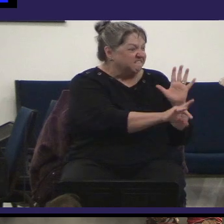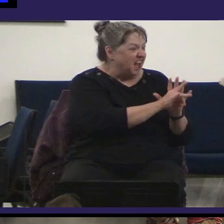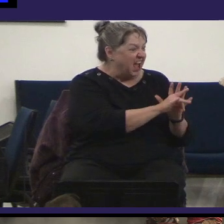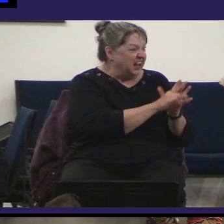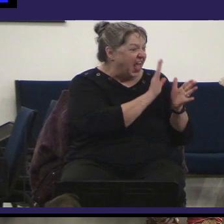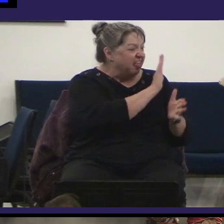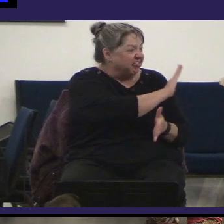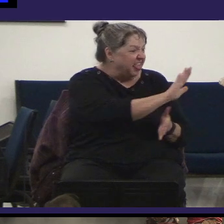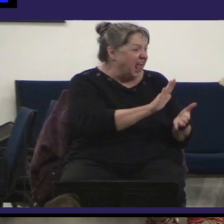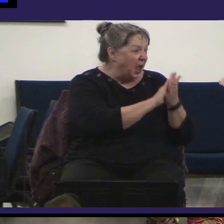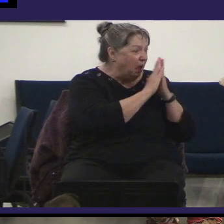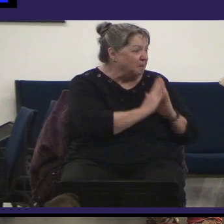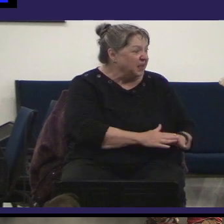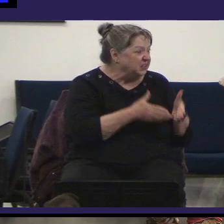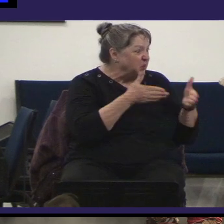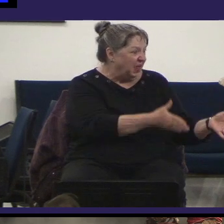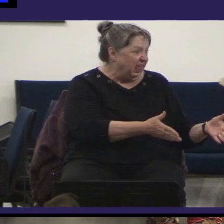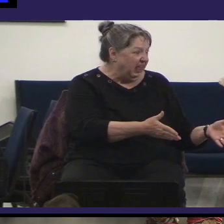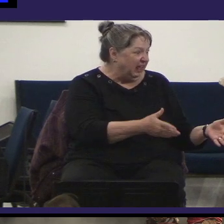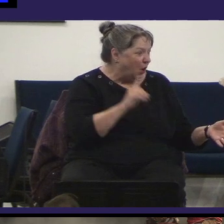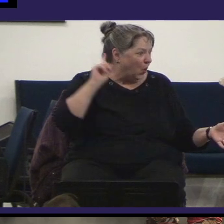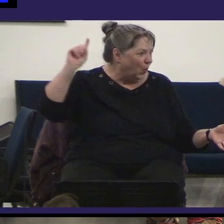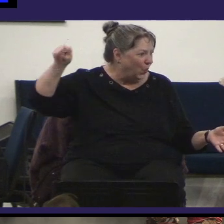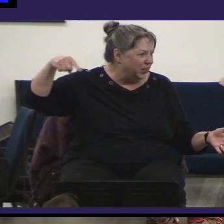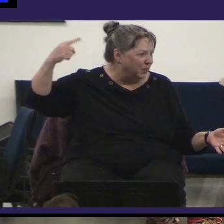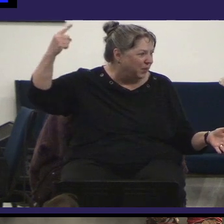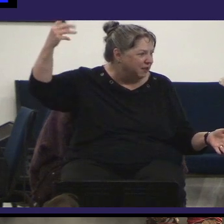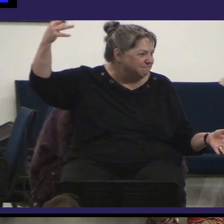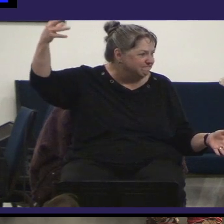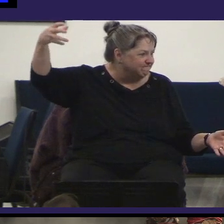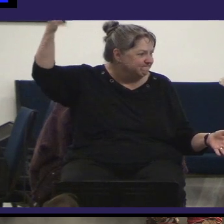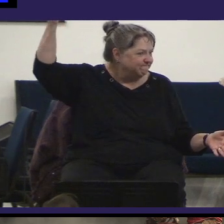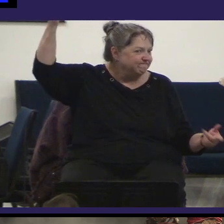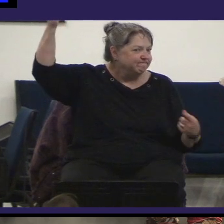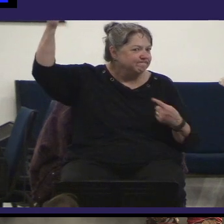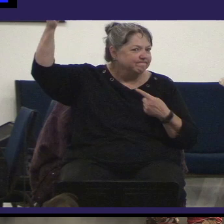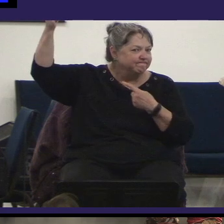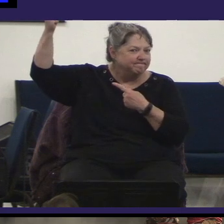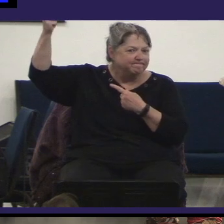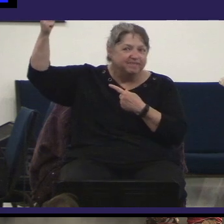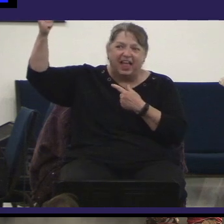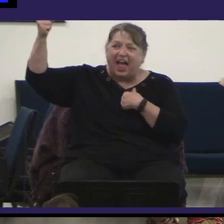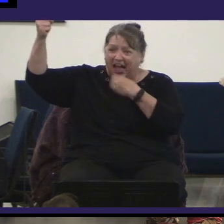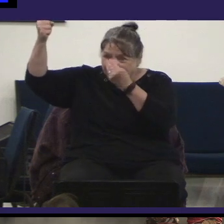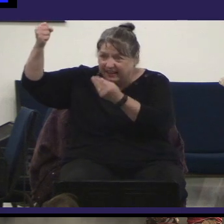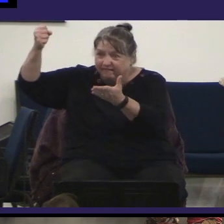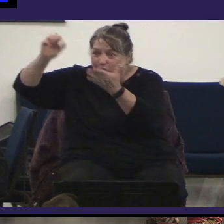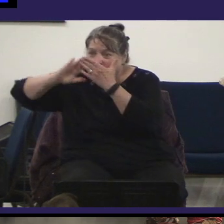Peace is found only in Jesus. I give you peace, not like the world gives.